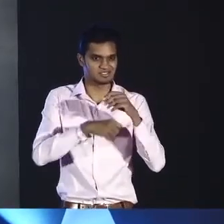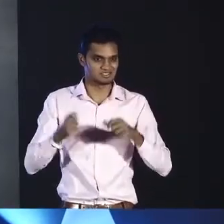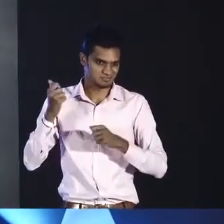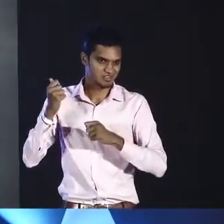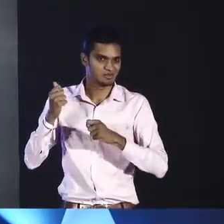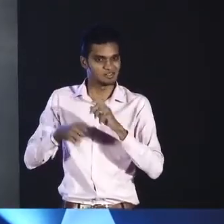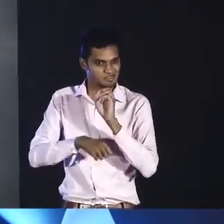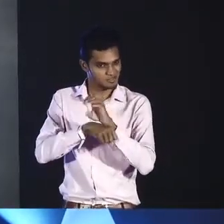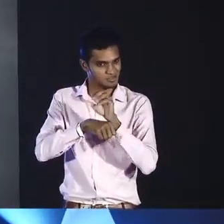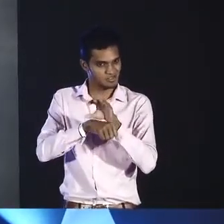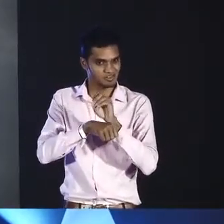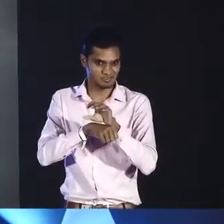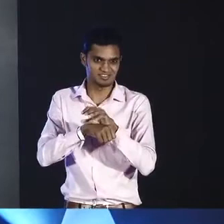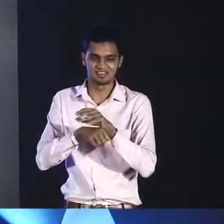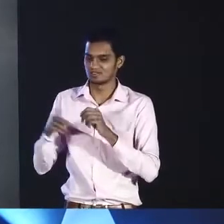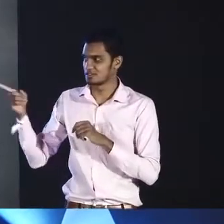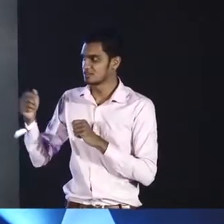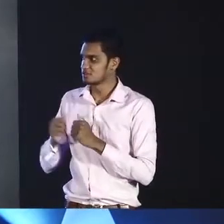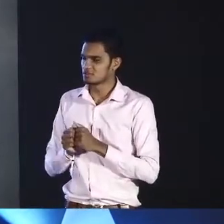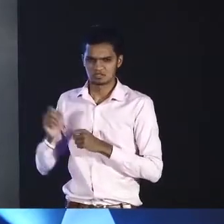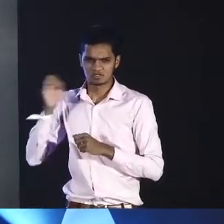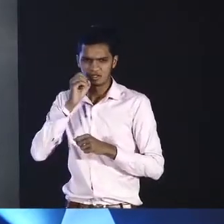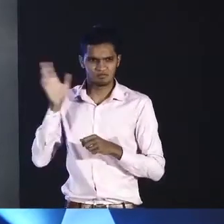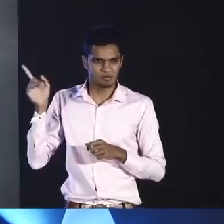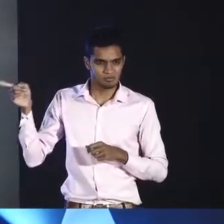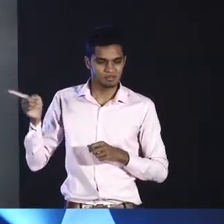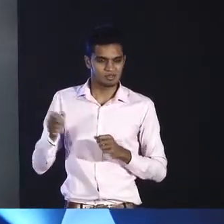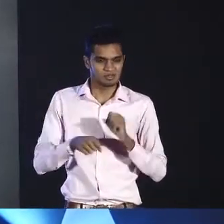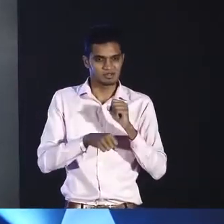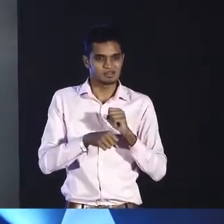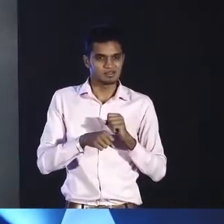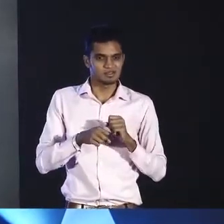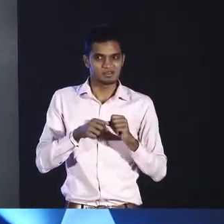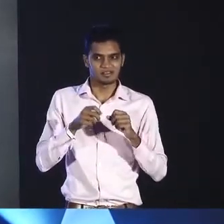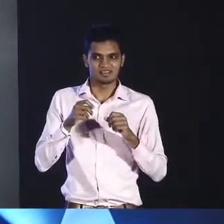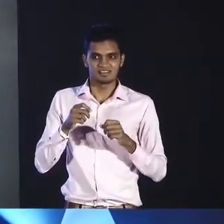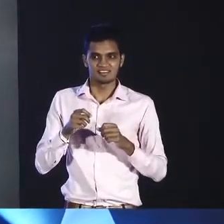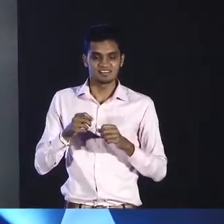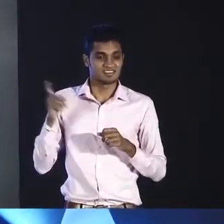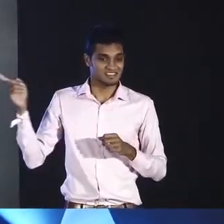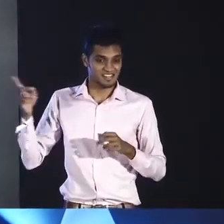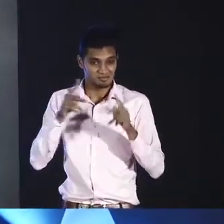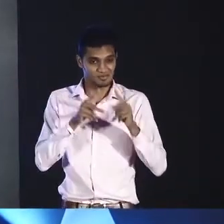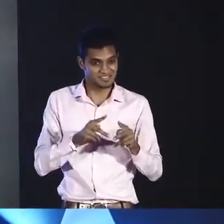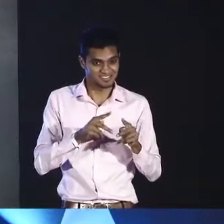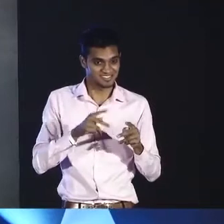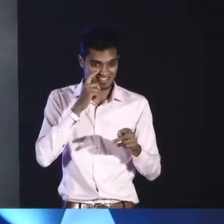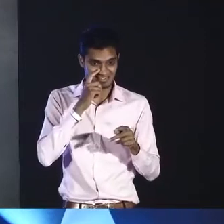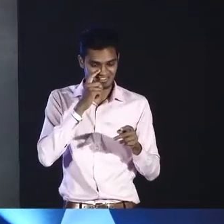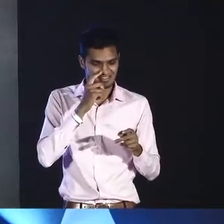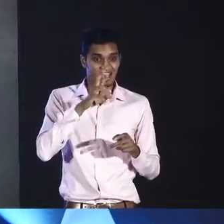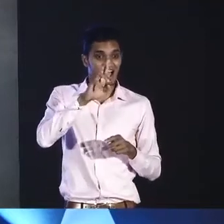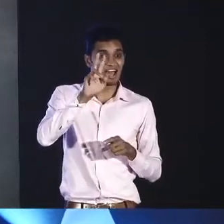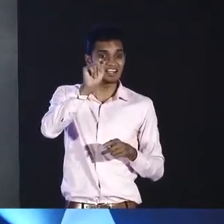hours later. She told, "Rajdeep, do you know there was a man, he made me cross the road from RV Road from the other side to this side." I said,